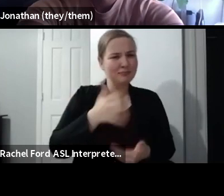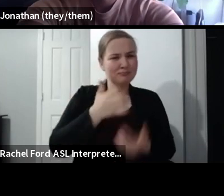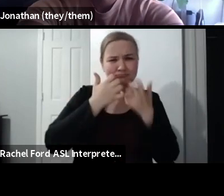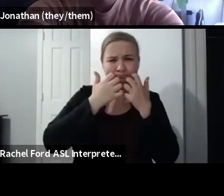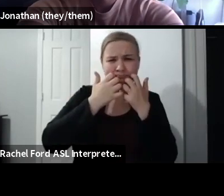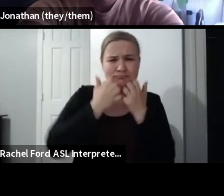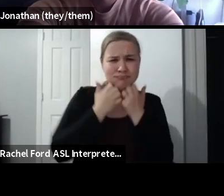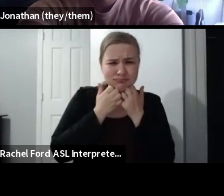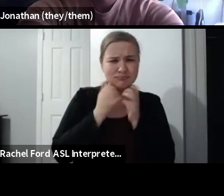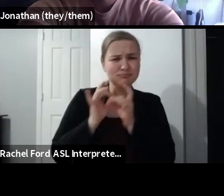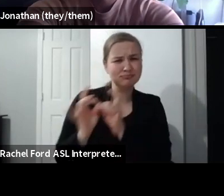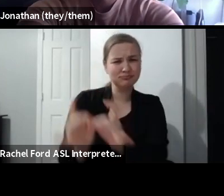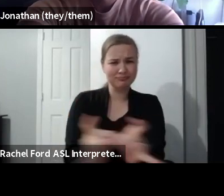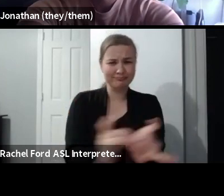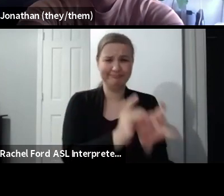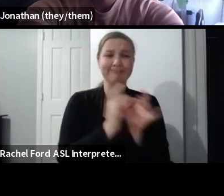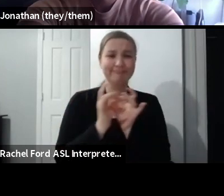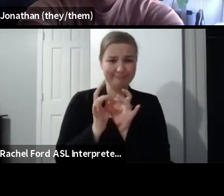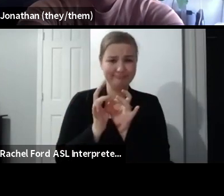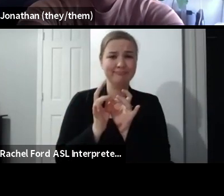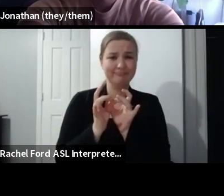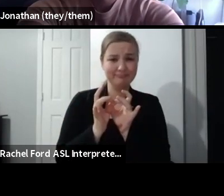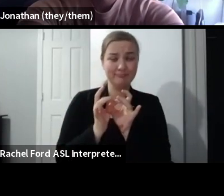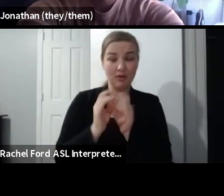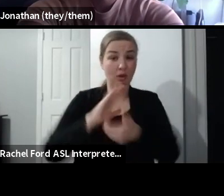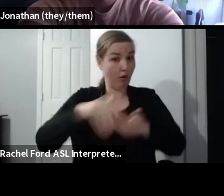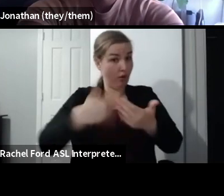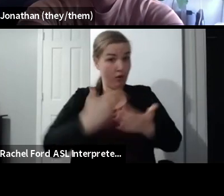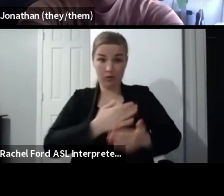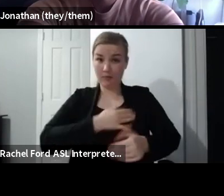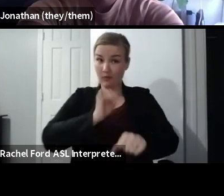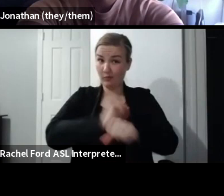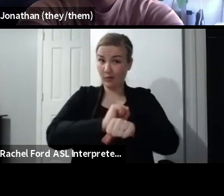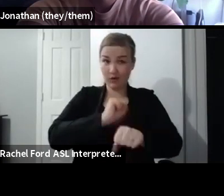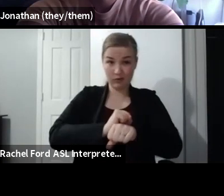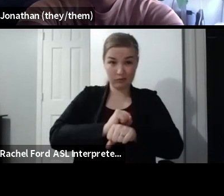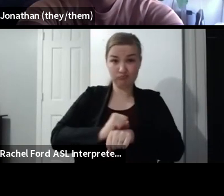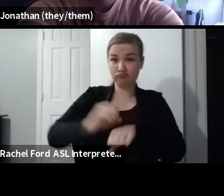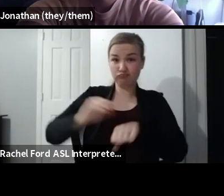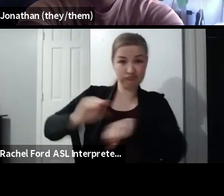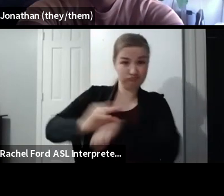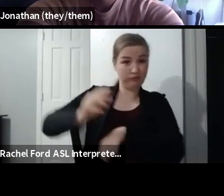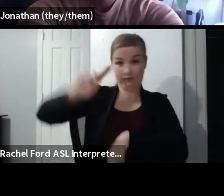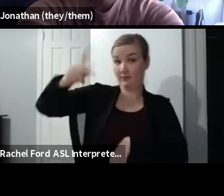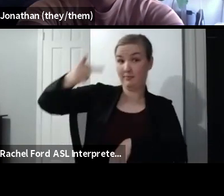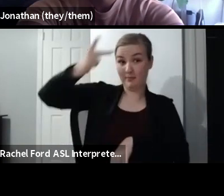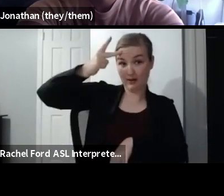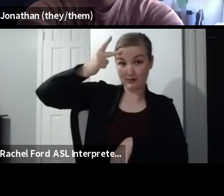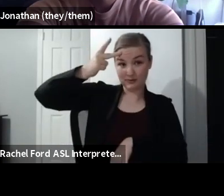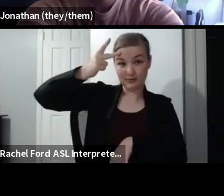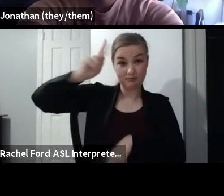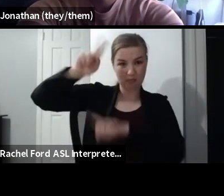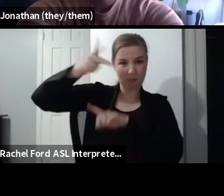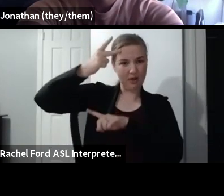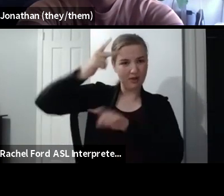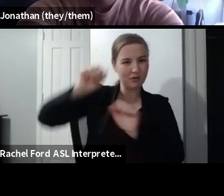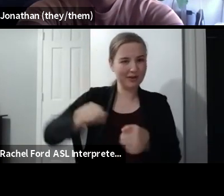work is very political. I'm very much motivated by politics for